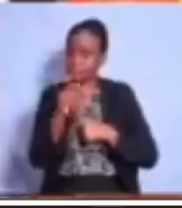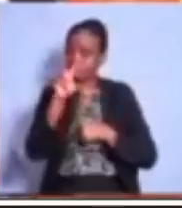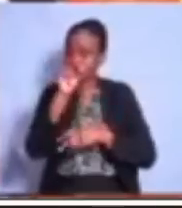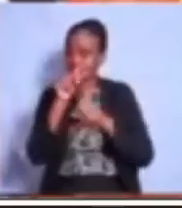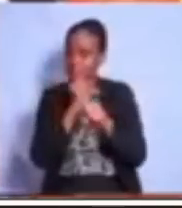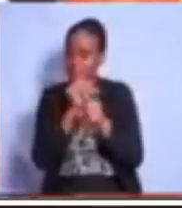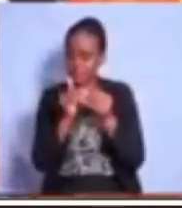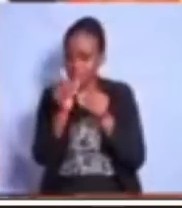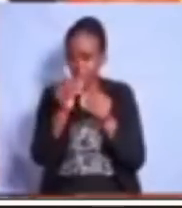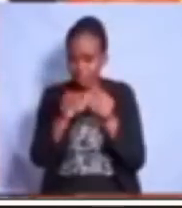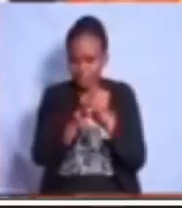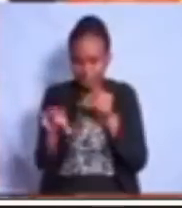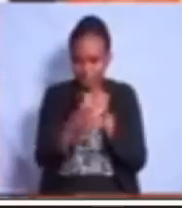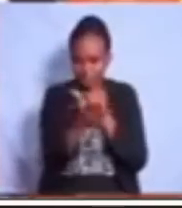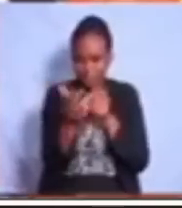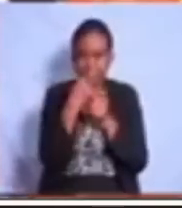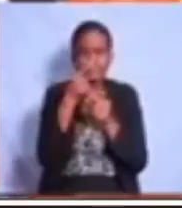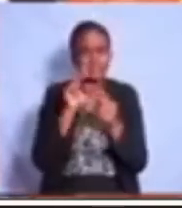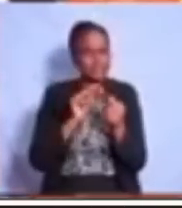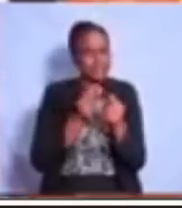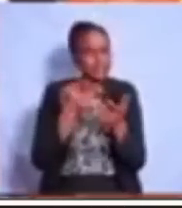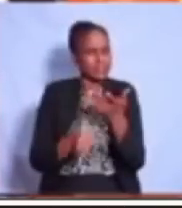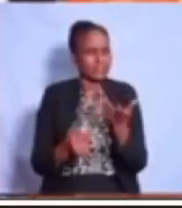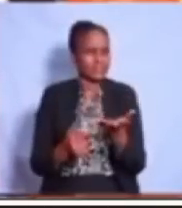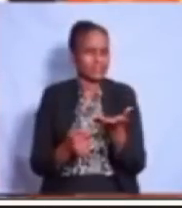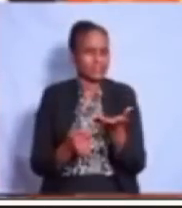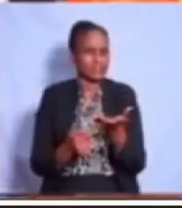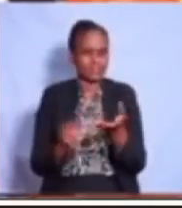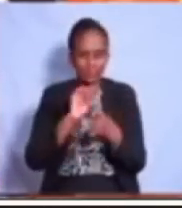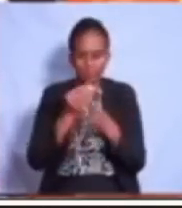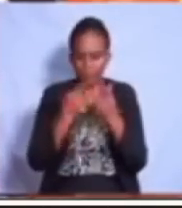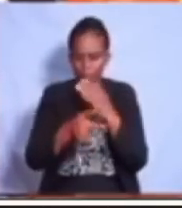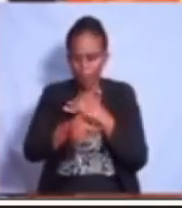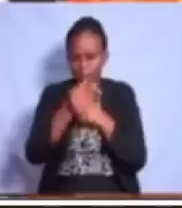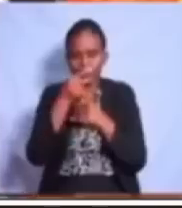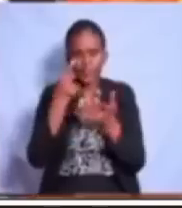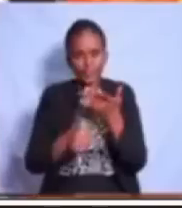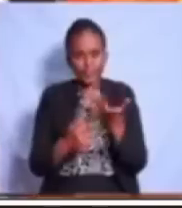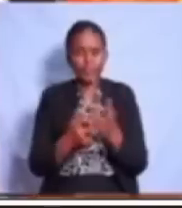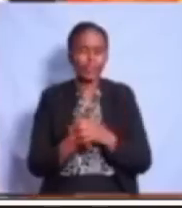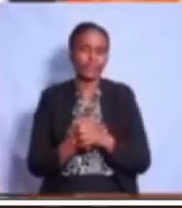from now, what will our children say about us? What will they say about us?